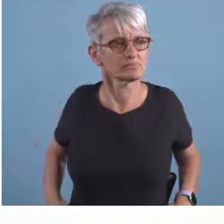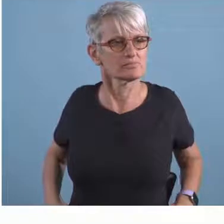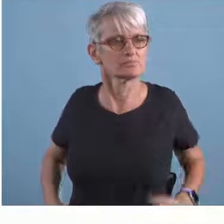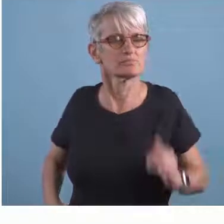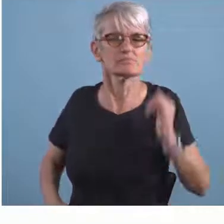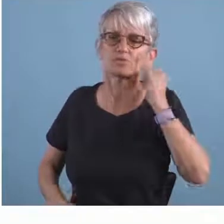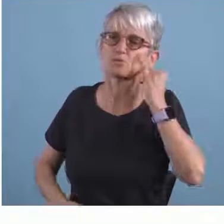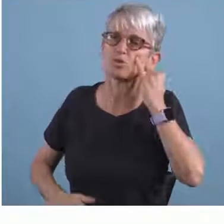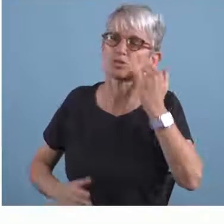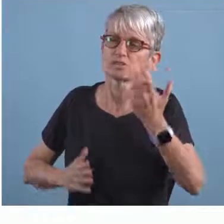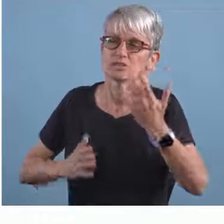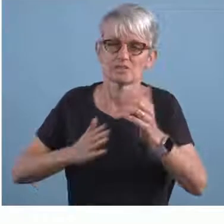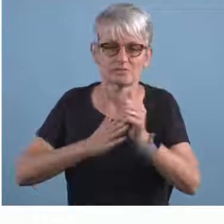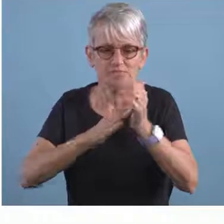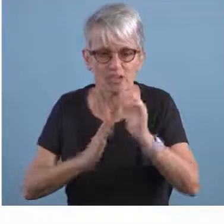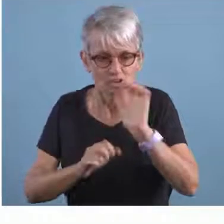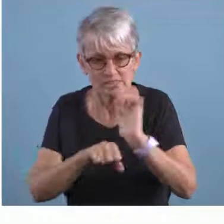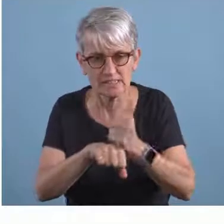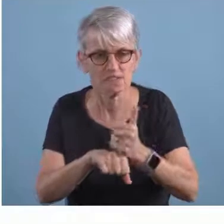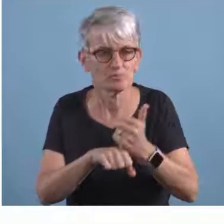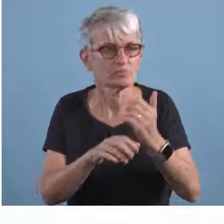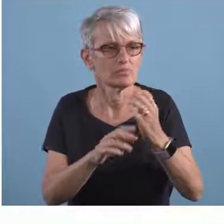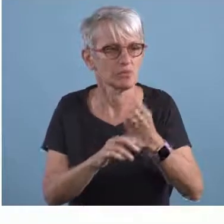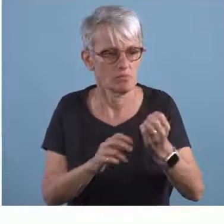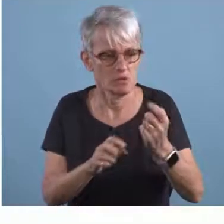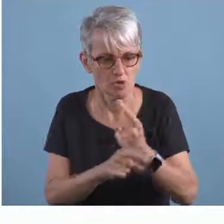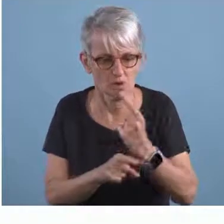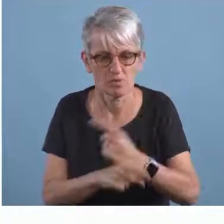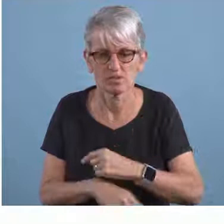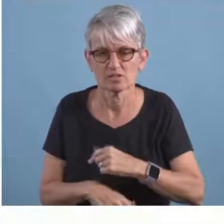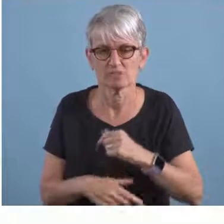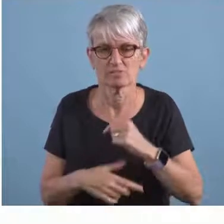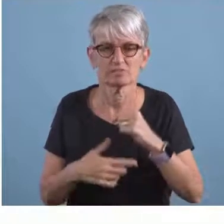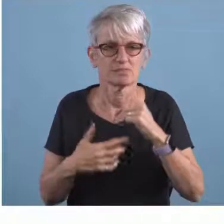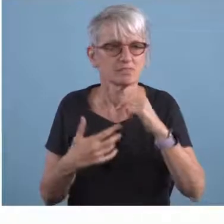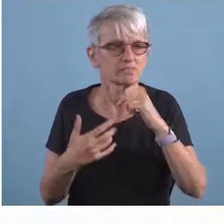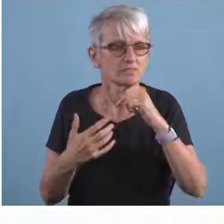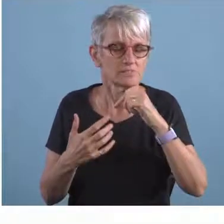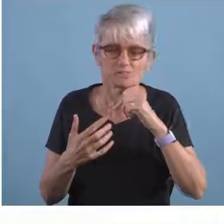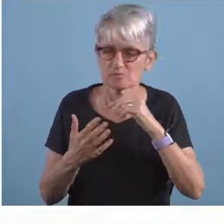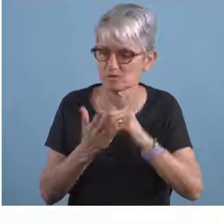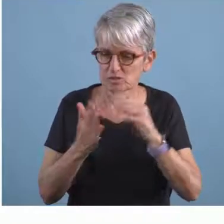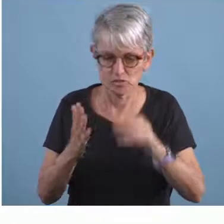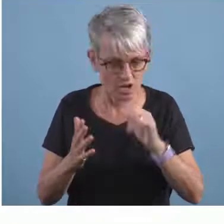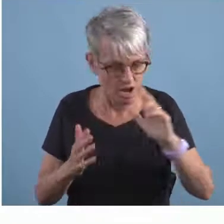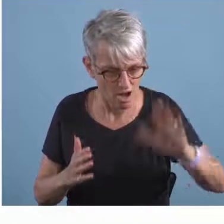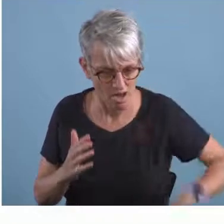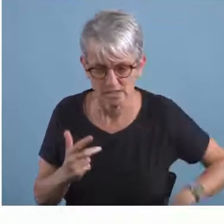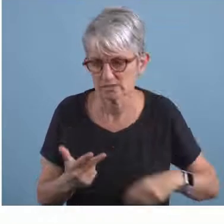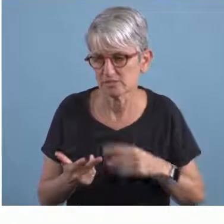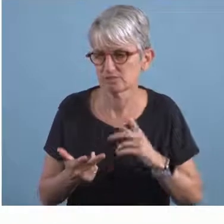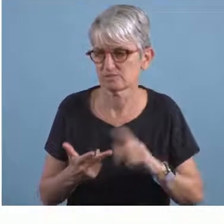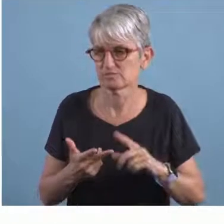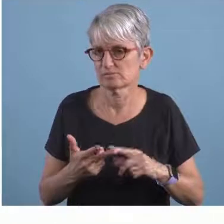facilitator didn't set up the equipment properly, didn't get the student to the session on time,